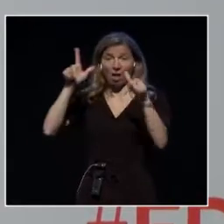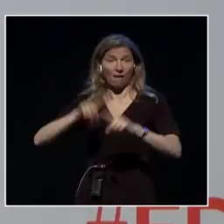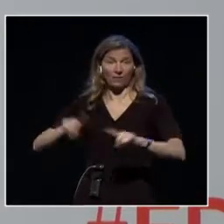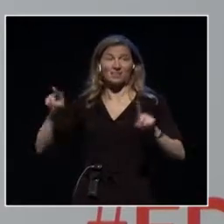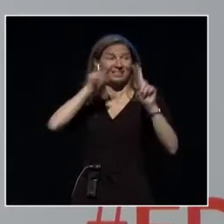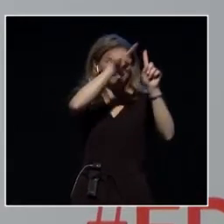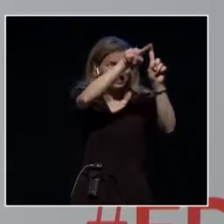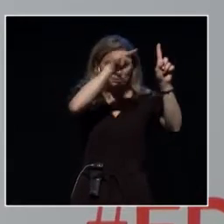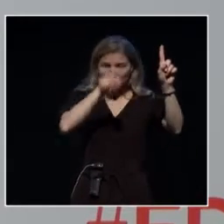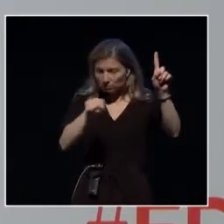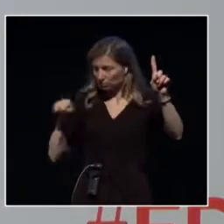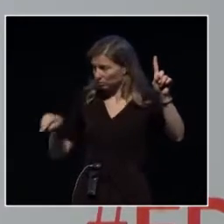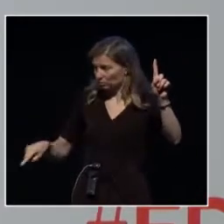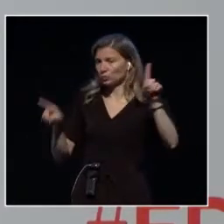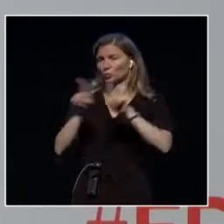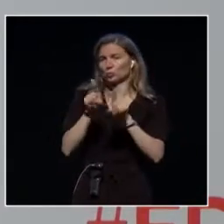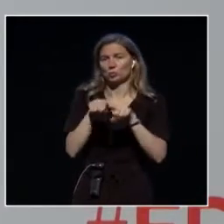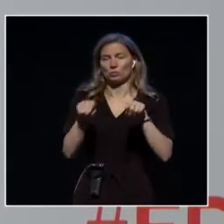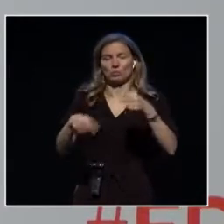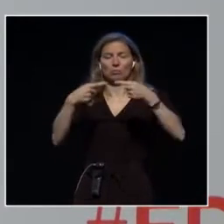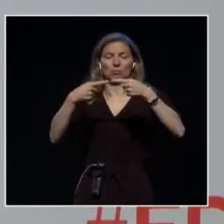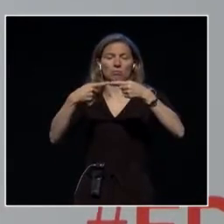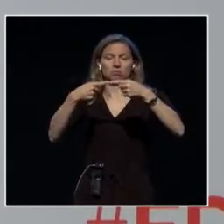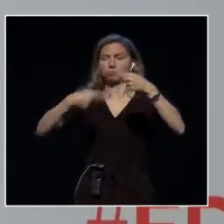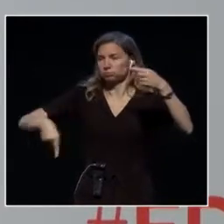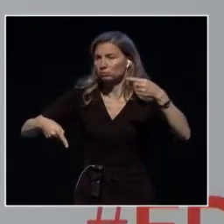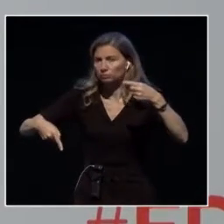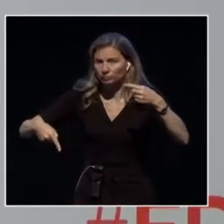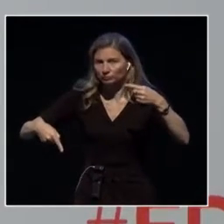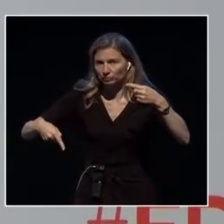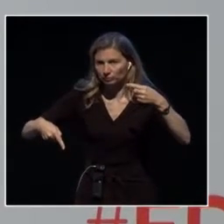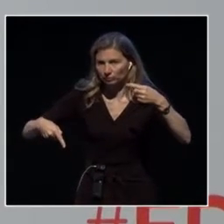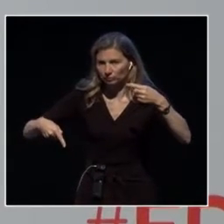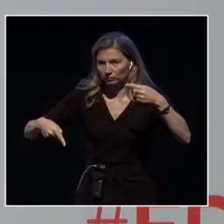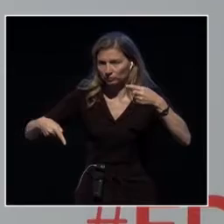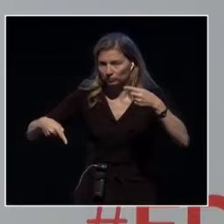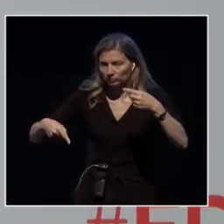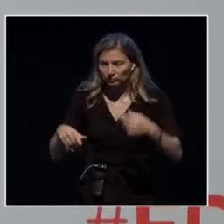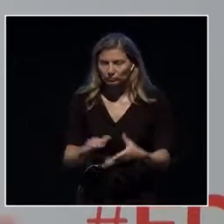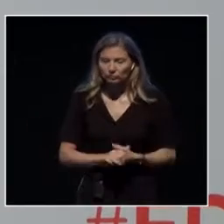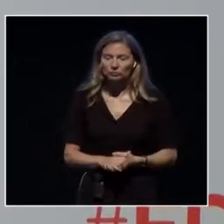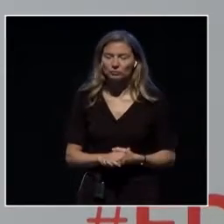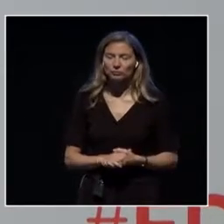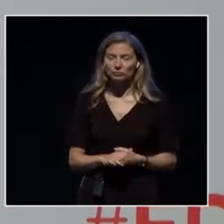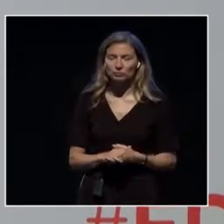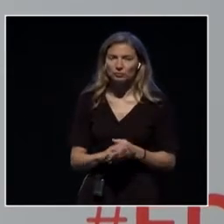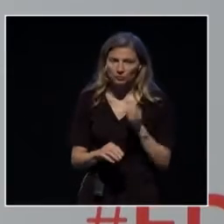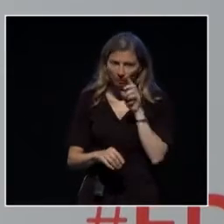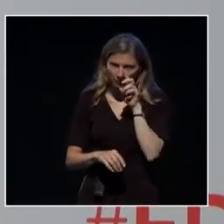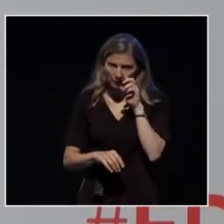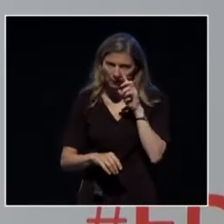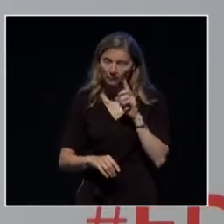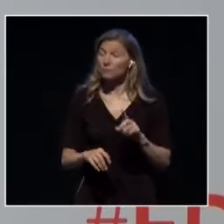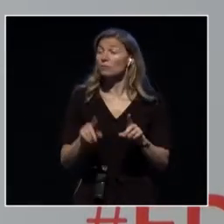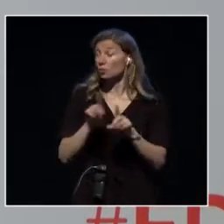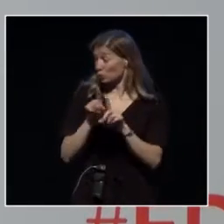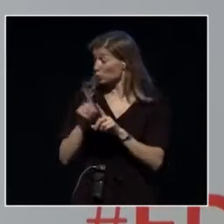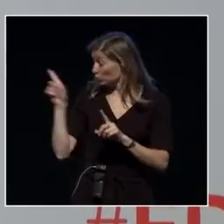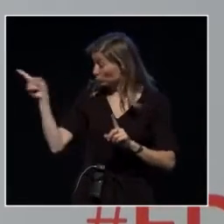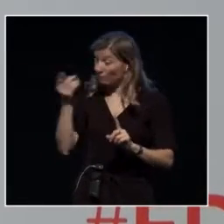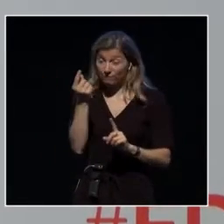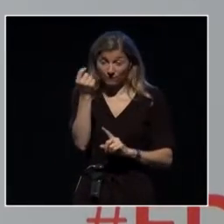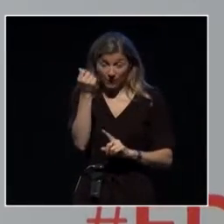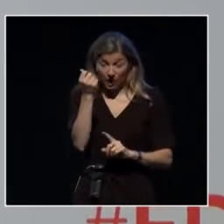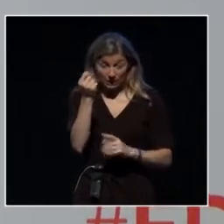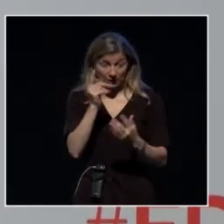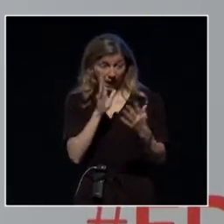whole thing. Let me proceed with the issue that you raised. The finance has been a very important issue.